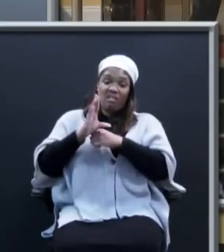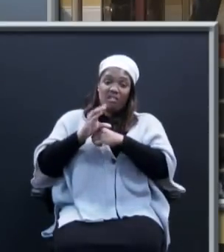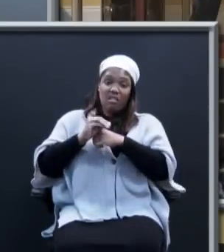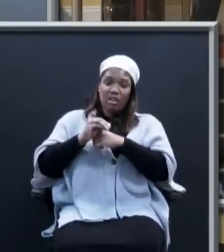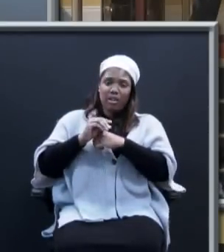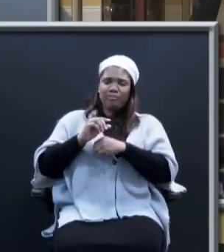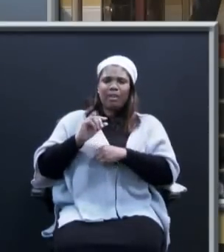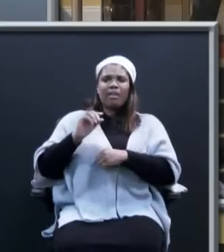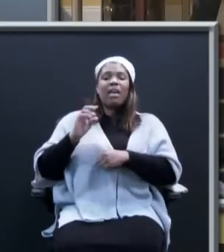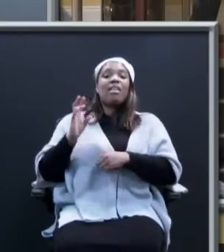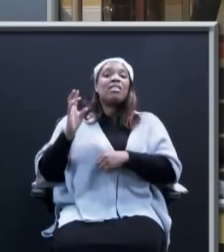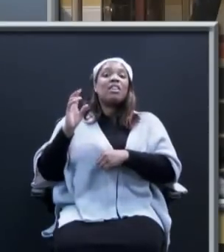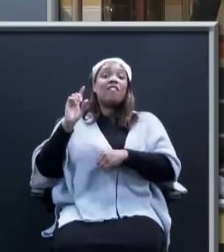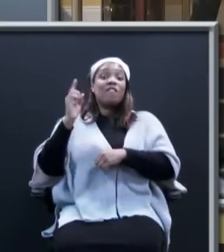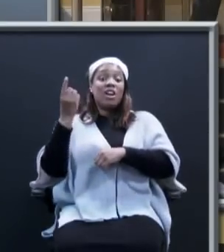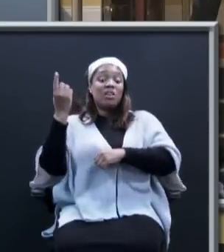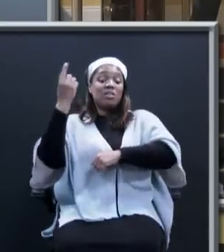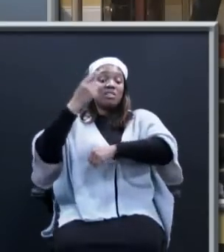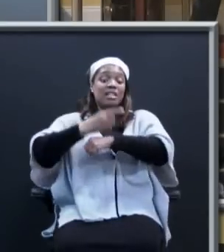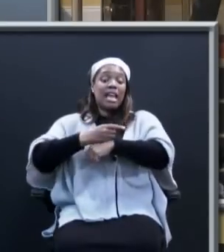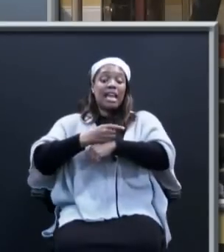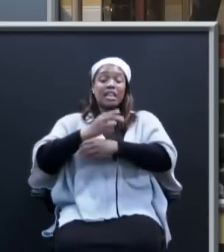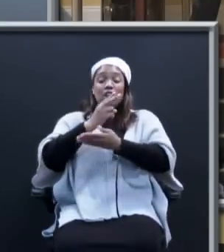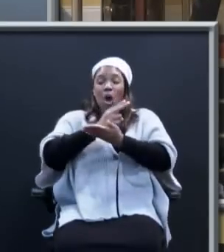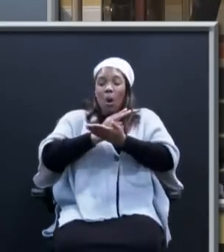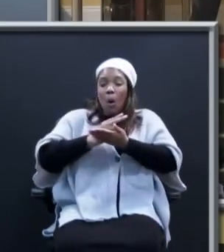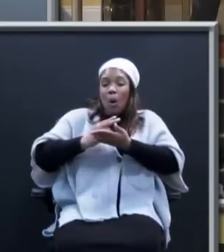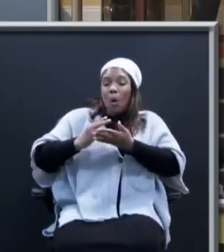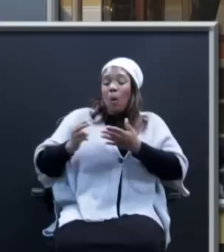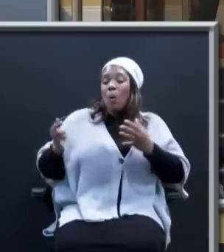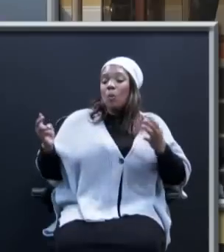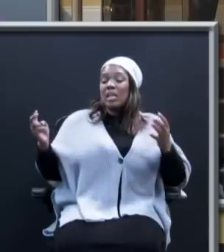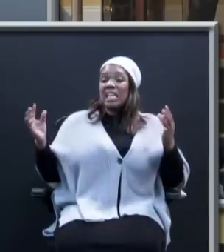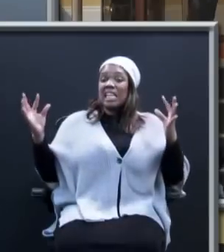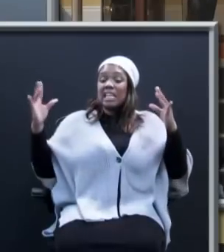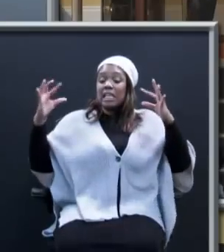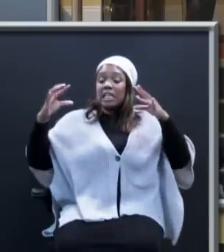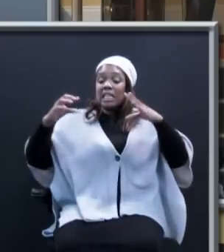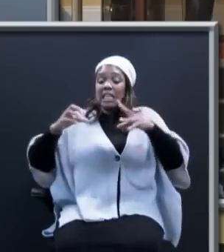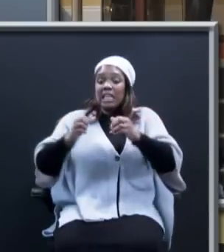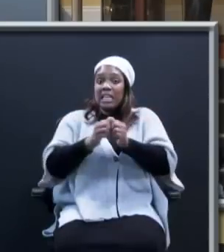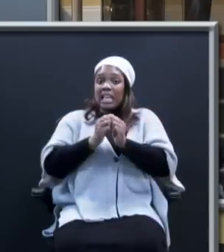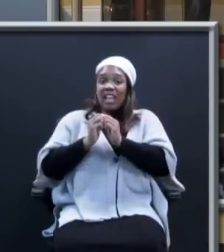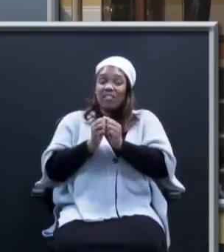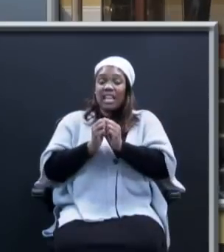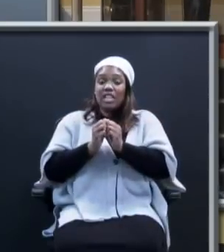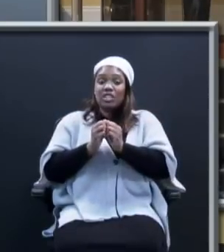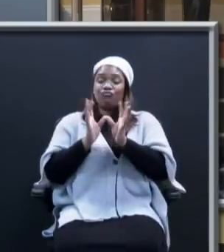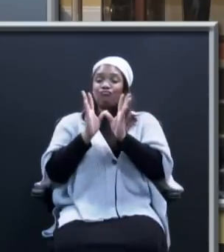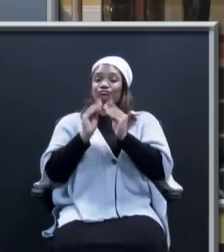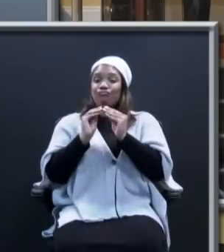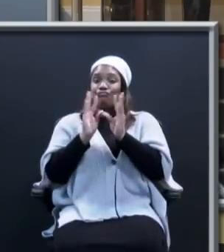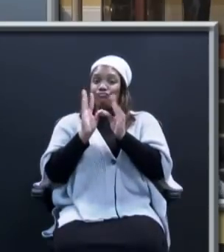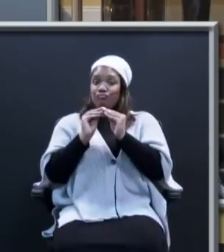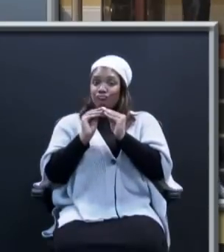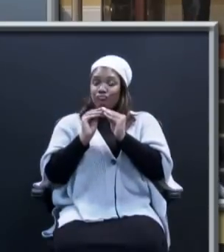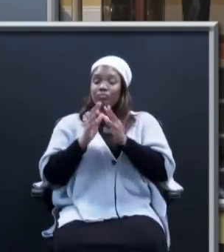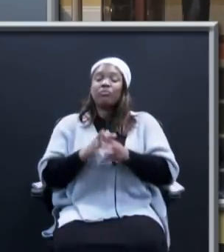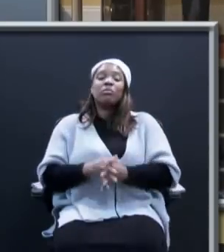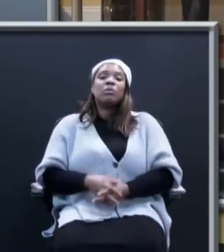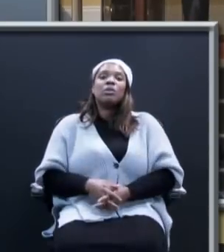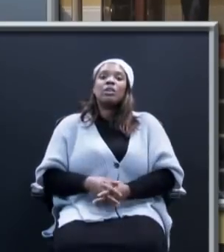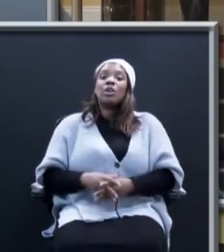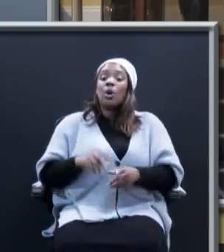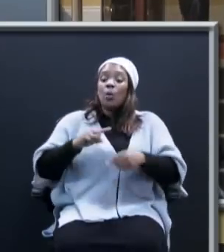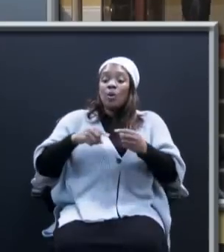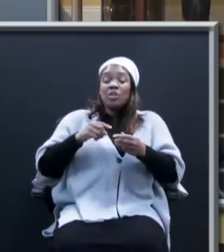holy convocation, you shall do no servile work therein. 7 days you shall eat unleavened bread. In other words, once you have